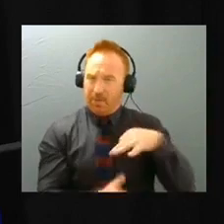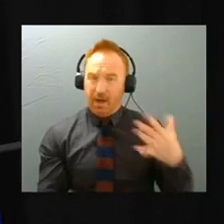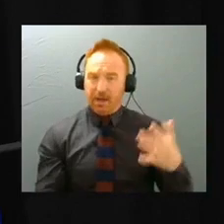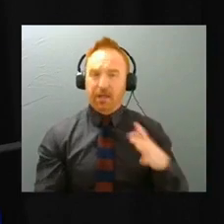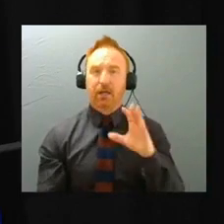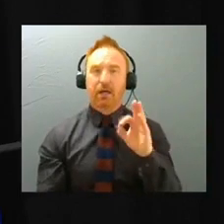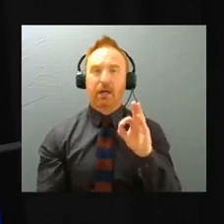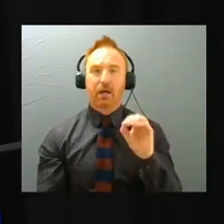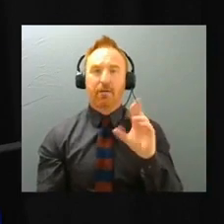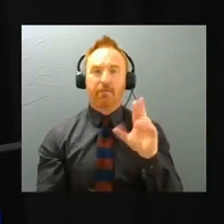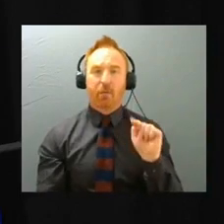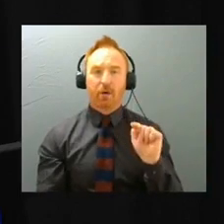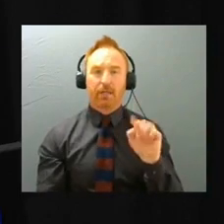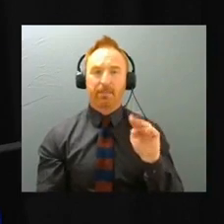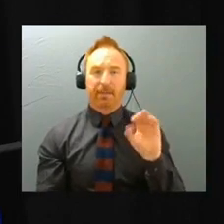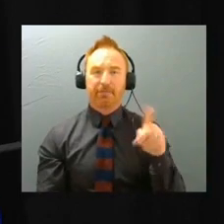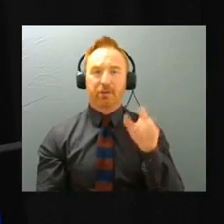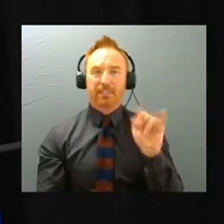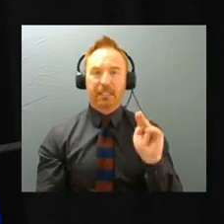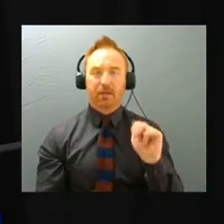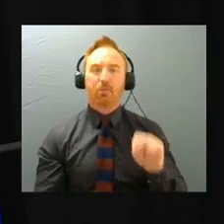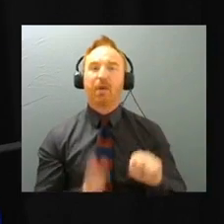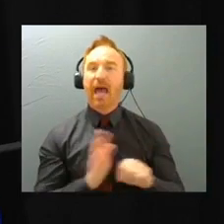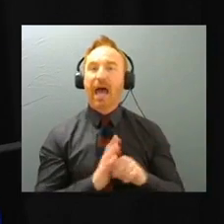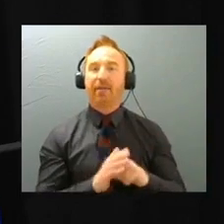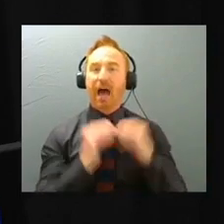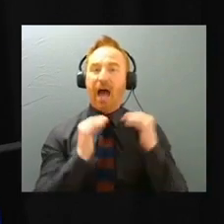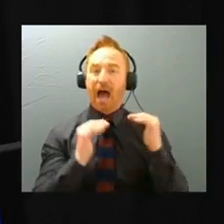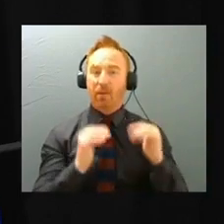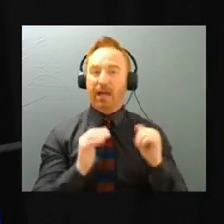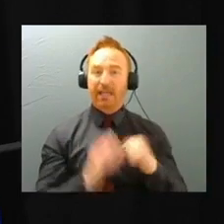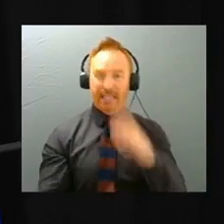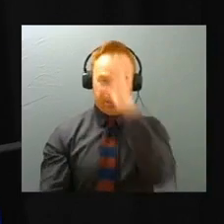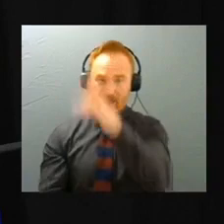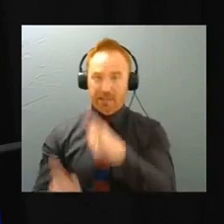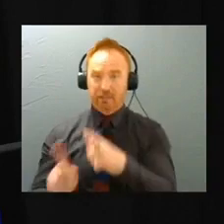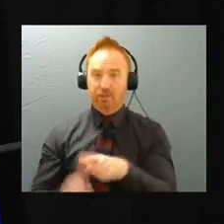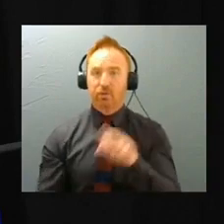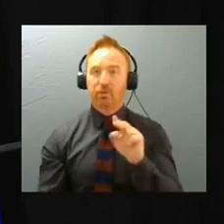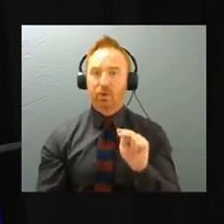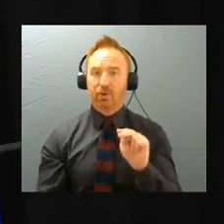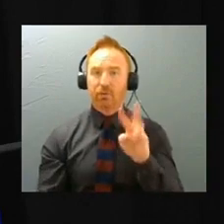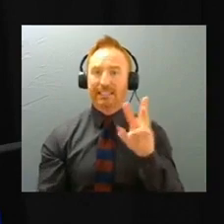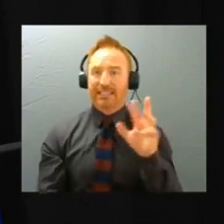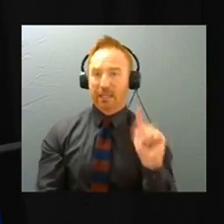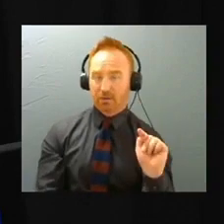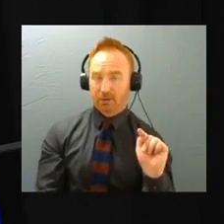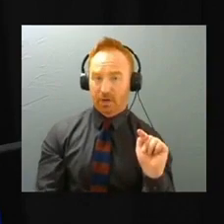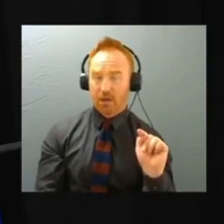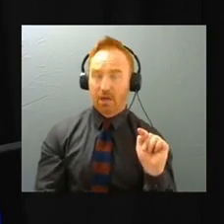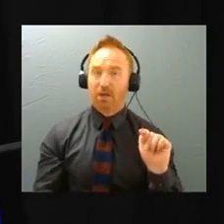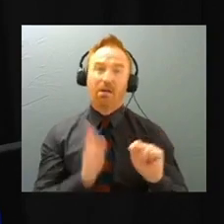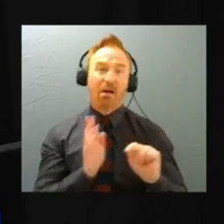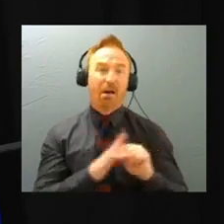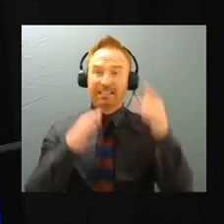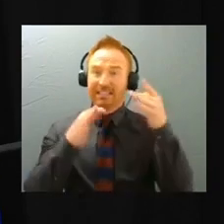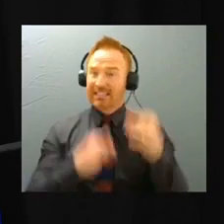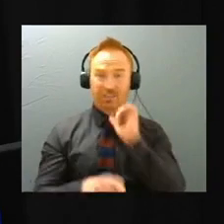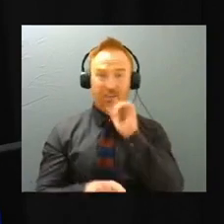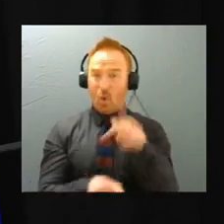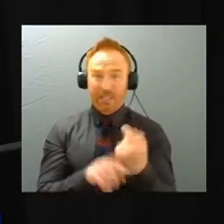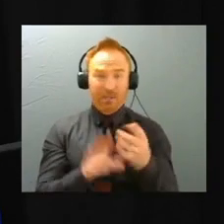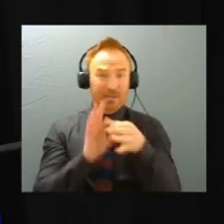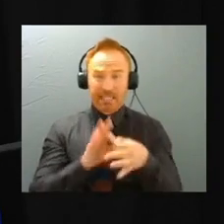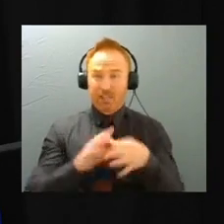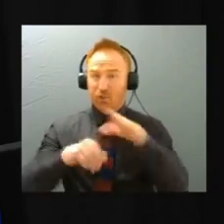goes directly into Northwest Territories. So again, we're making our decisions not necessarily just upon geography or